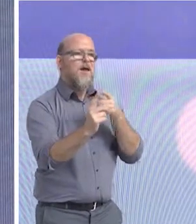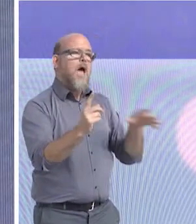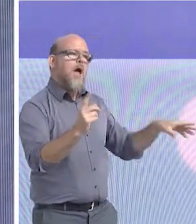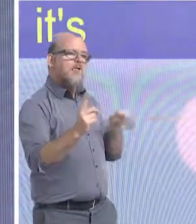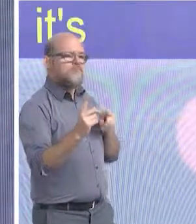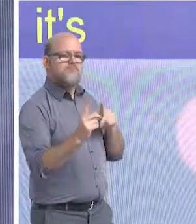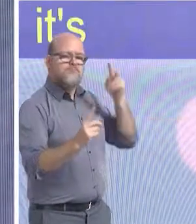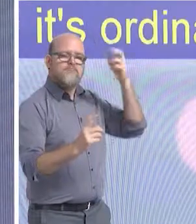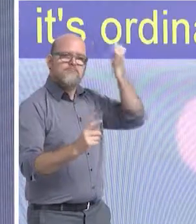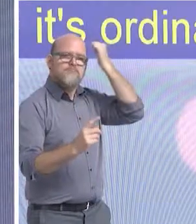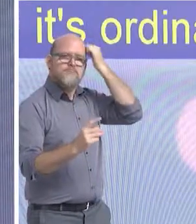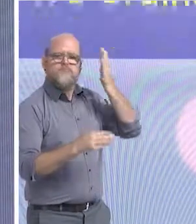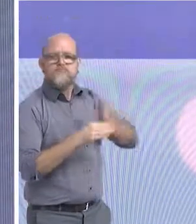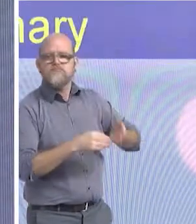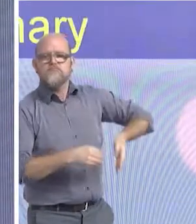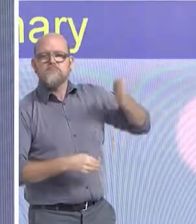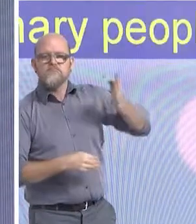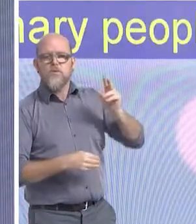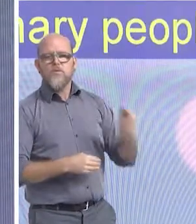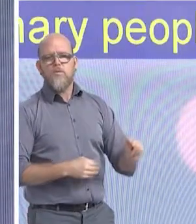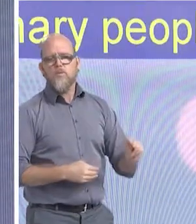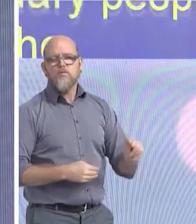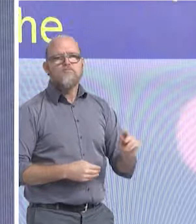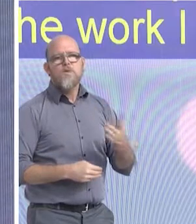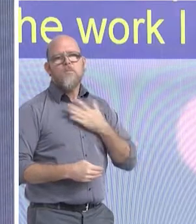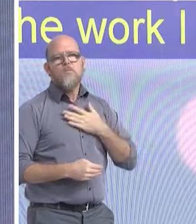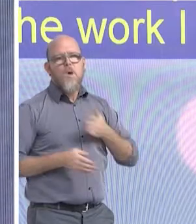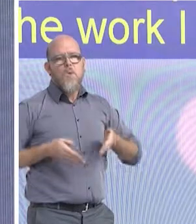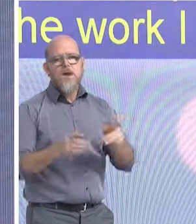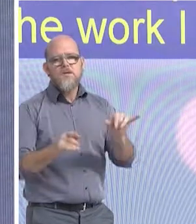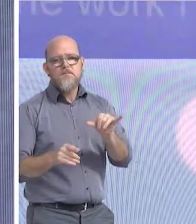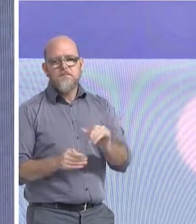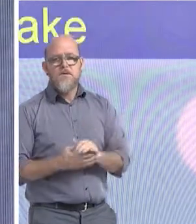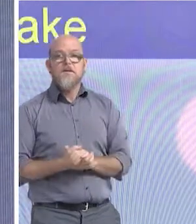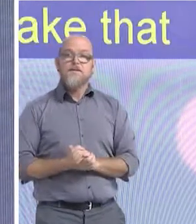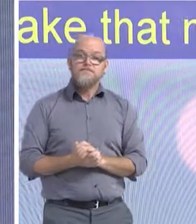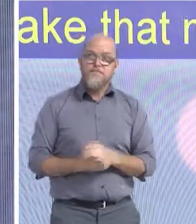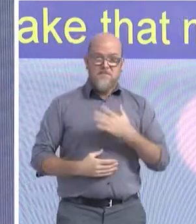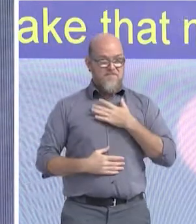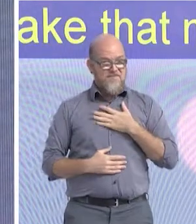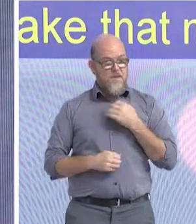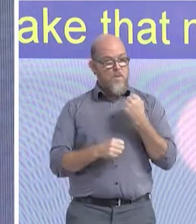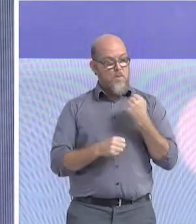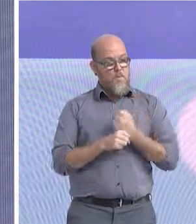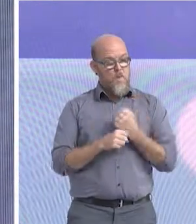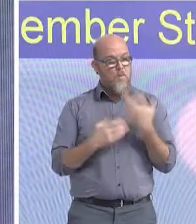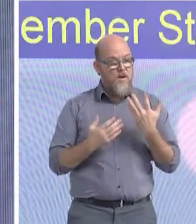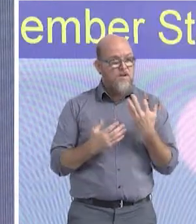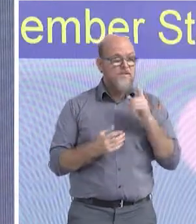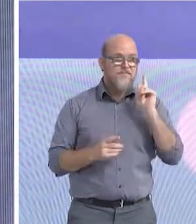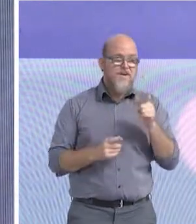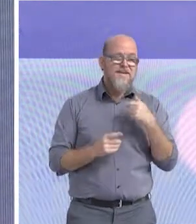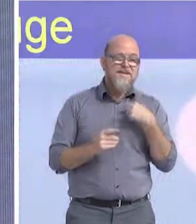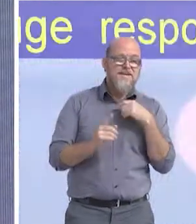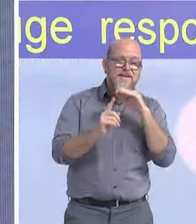certainly some of the work I do is to try and make that more accessible. But I think the member states themselves have a huge responsibility. The